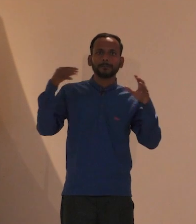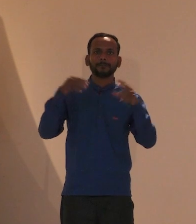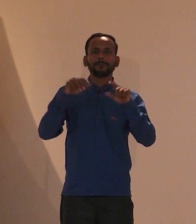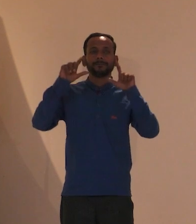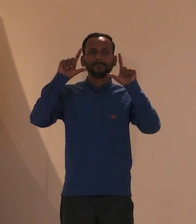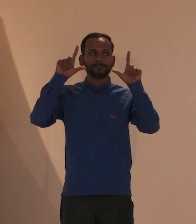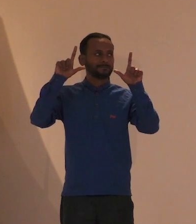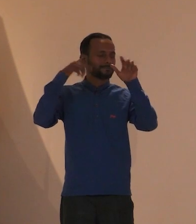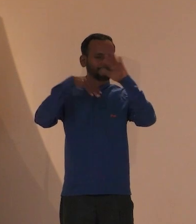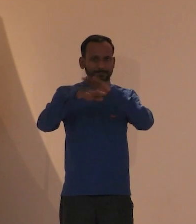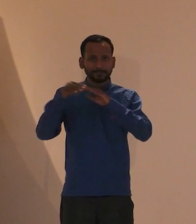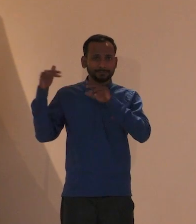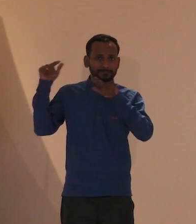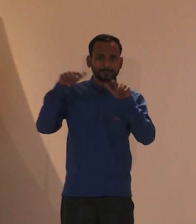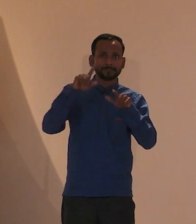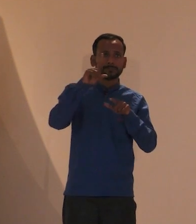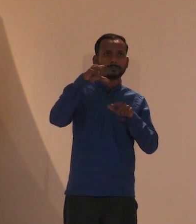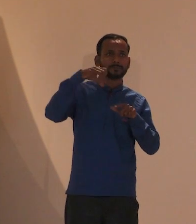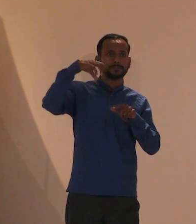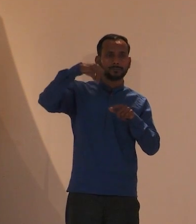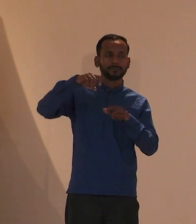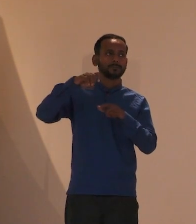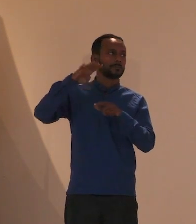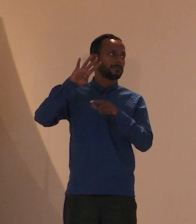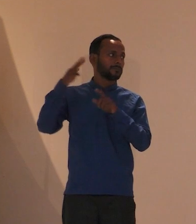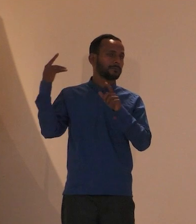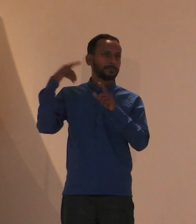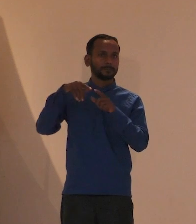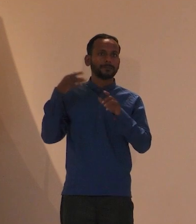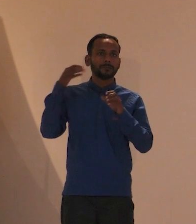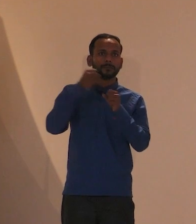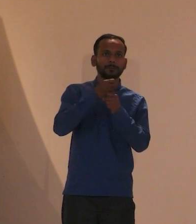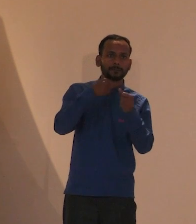museum in 1994. People from Goa, art lovers,